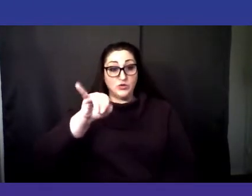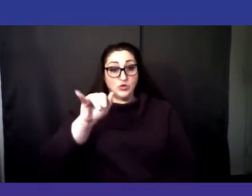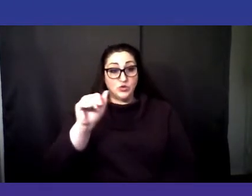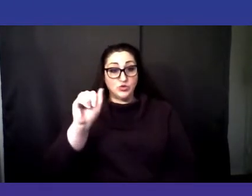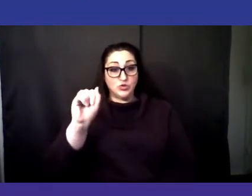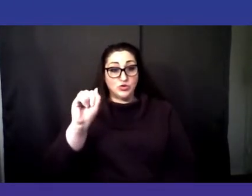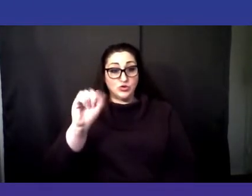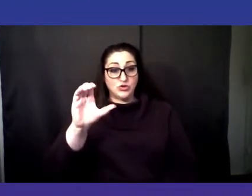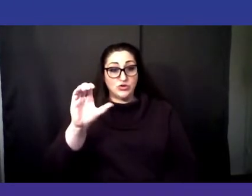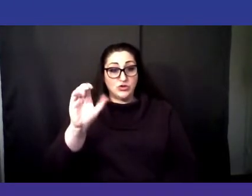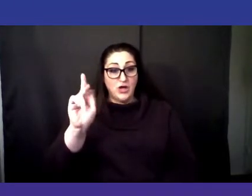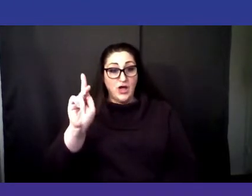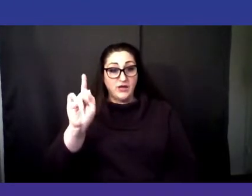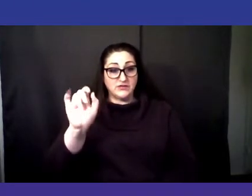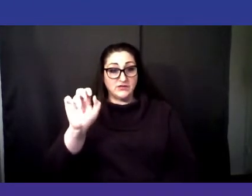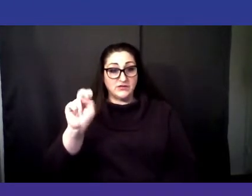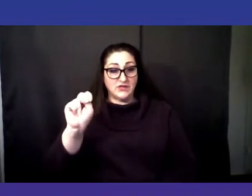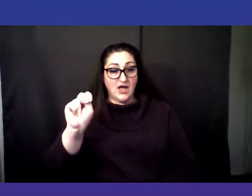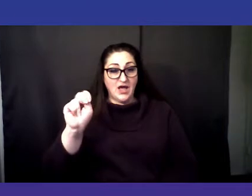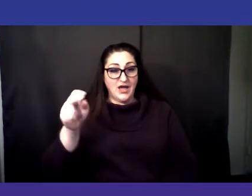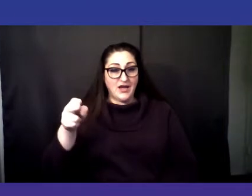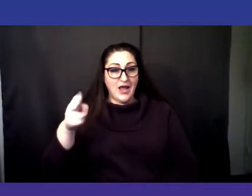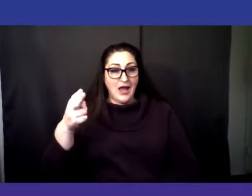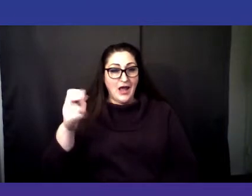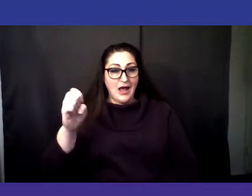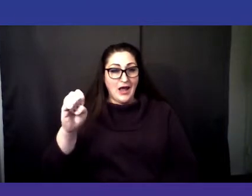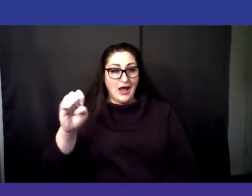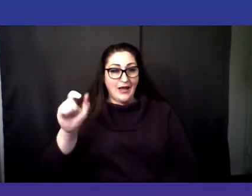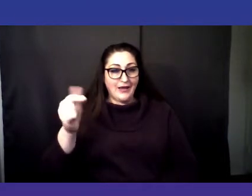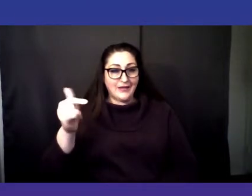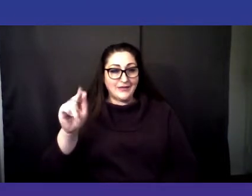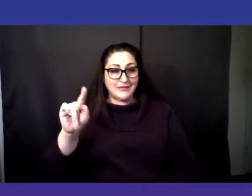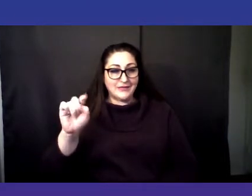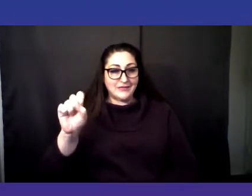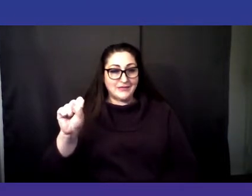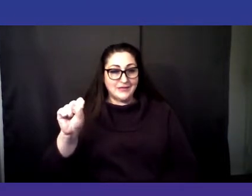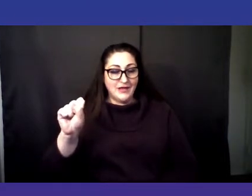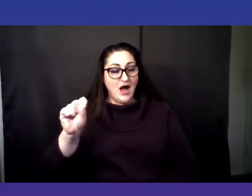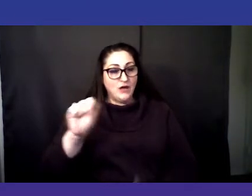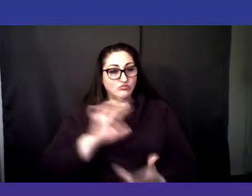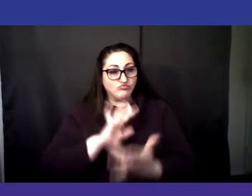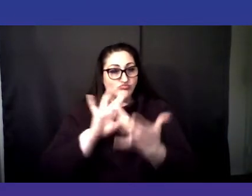to reach out to the local,